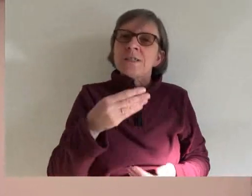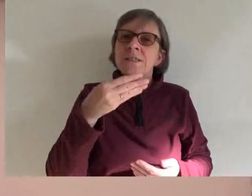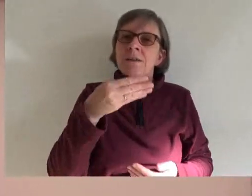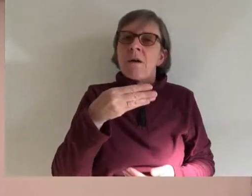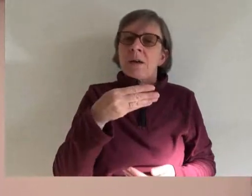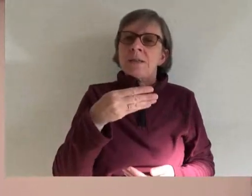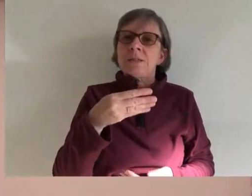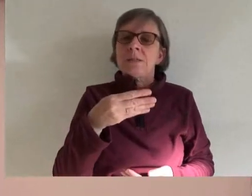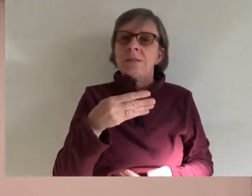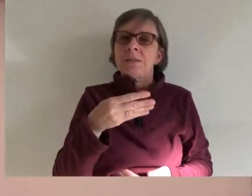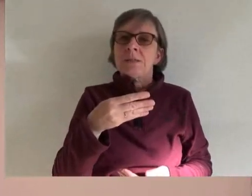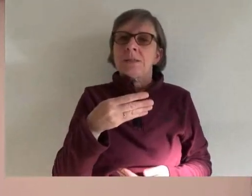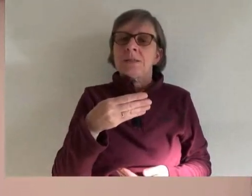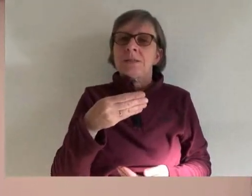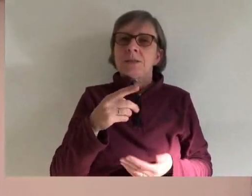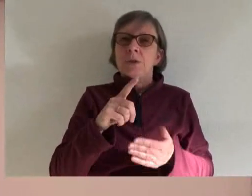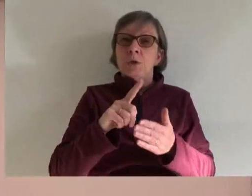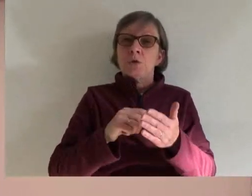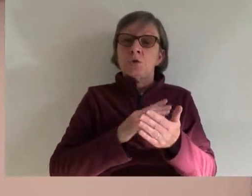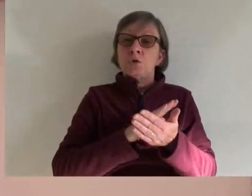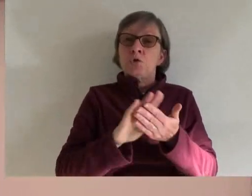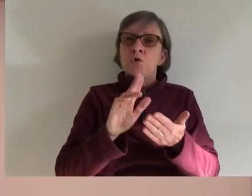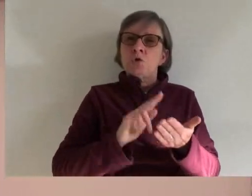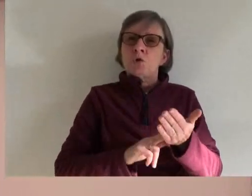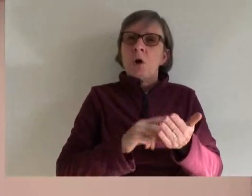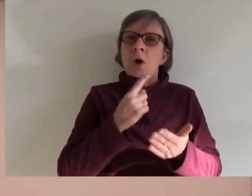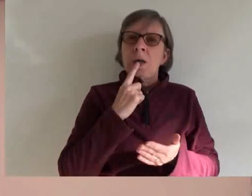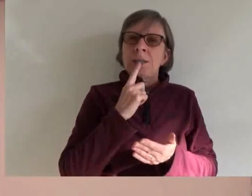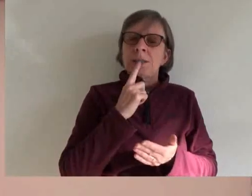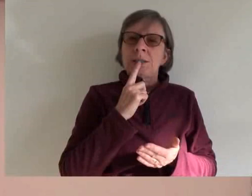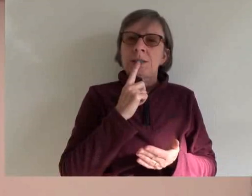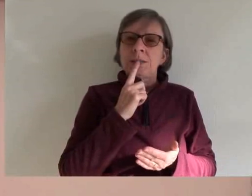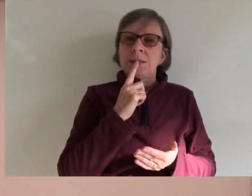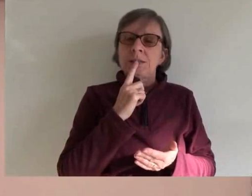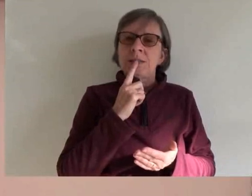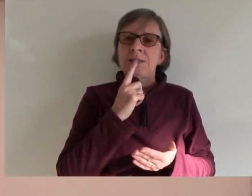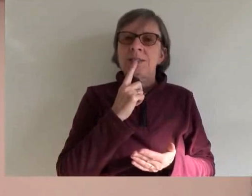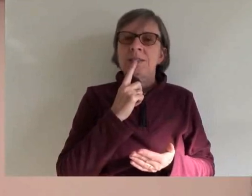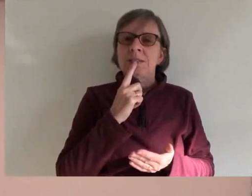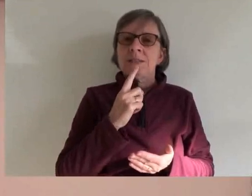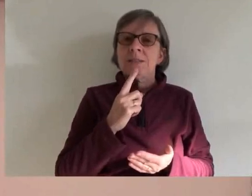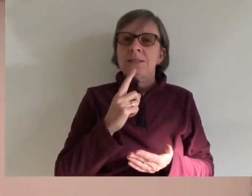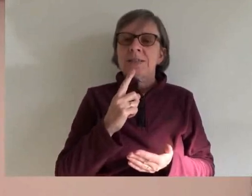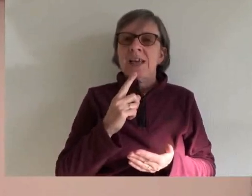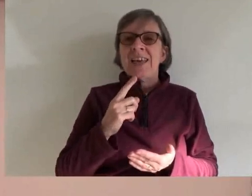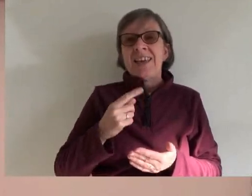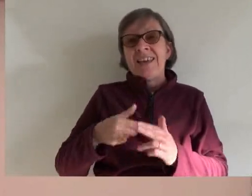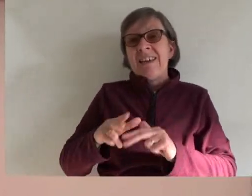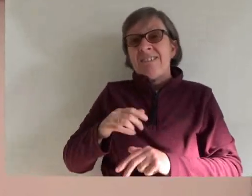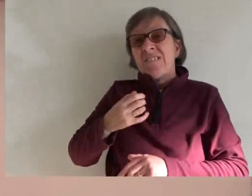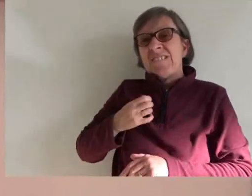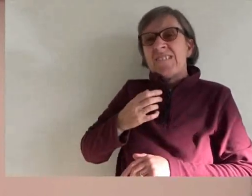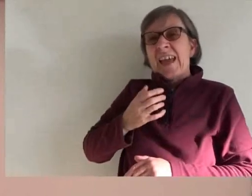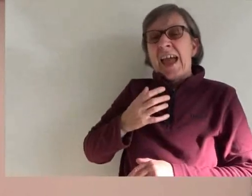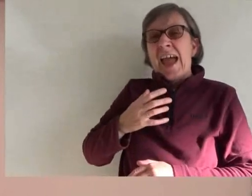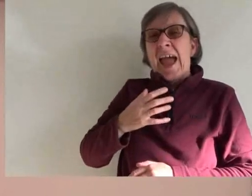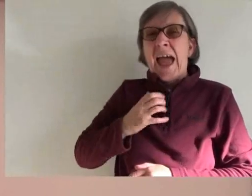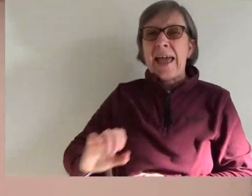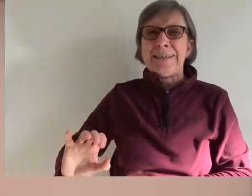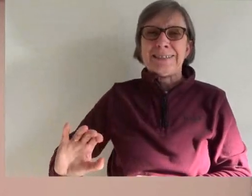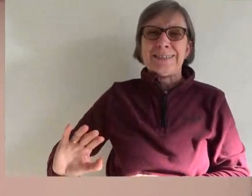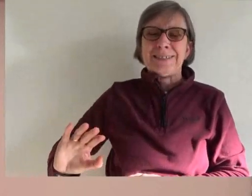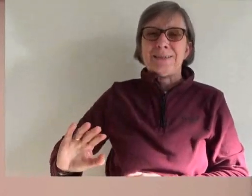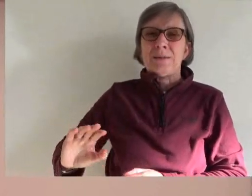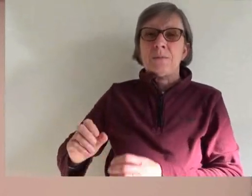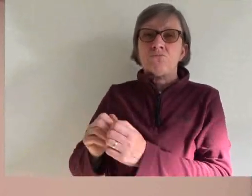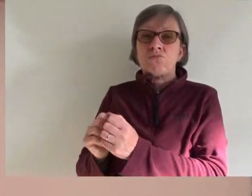to make a very strong contrast between this light and dark. He talks about hating your brother. Anyone who